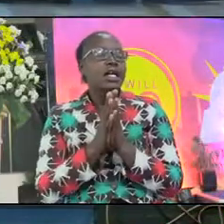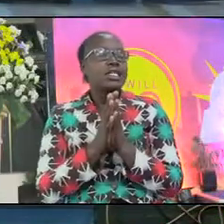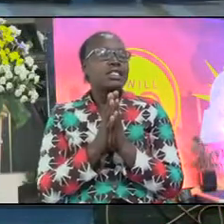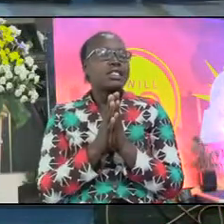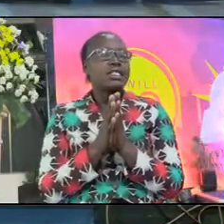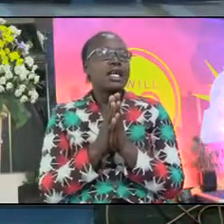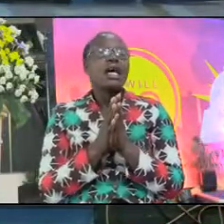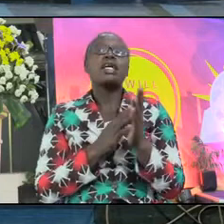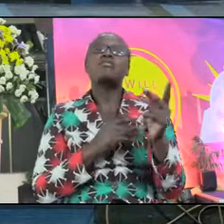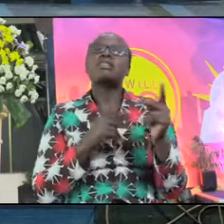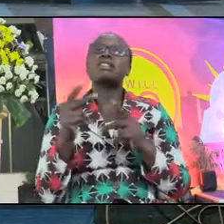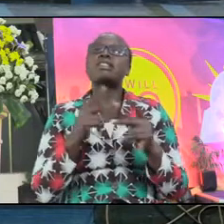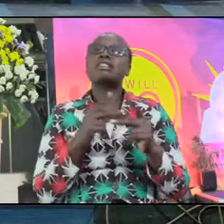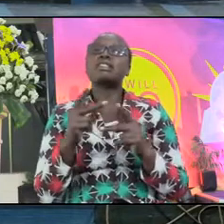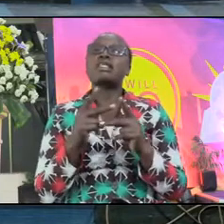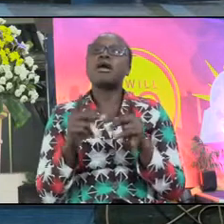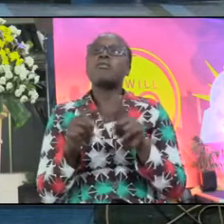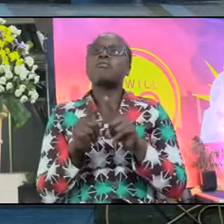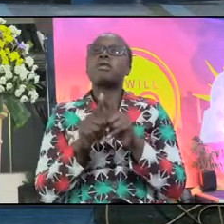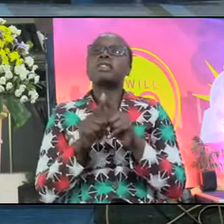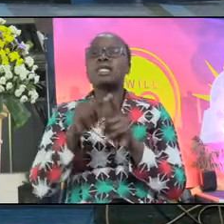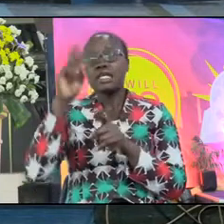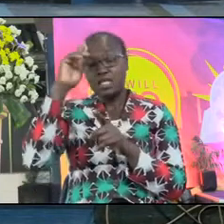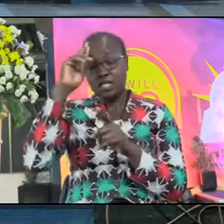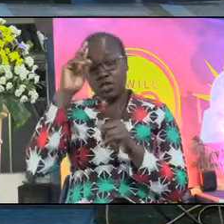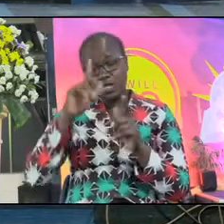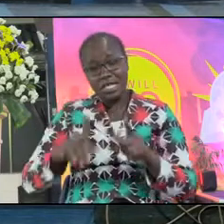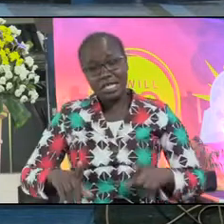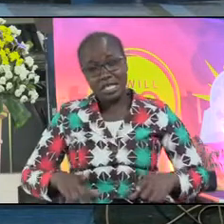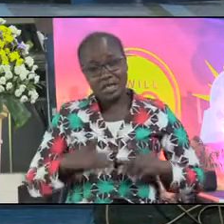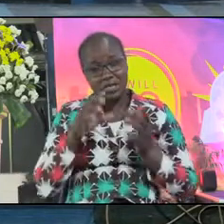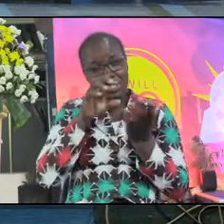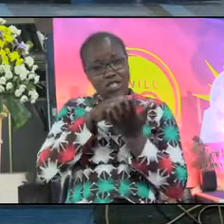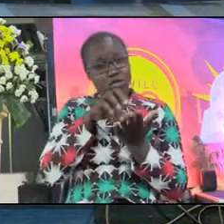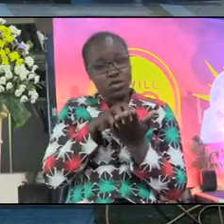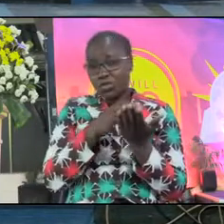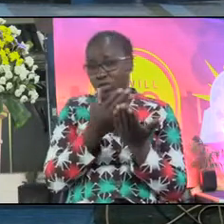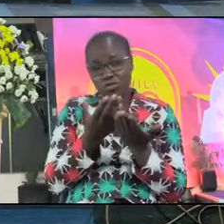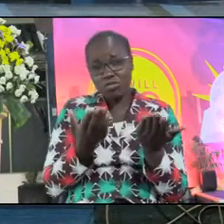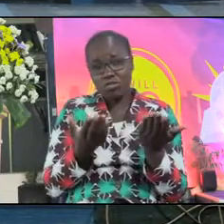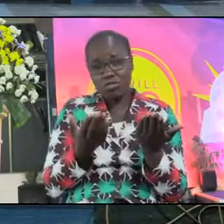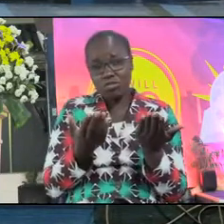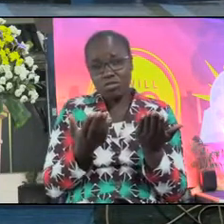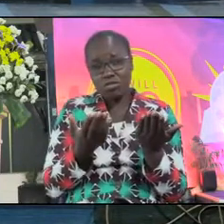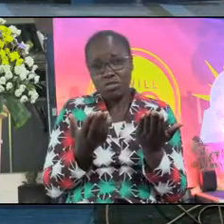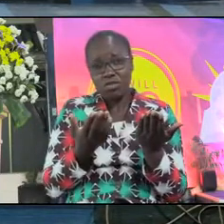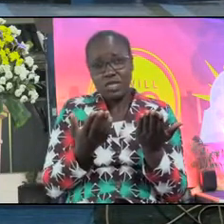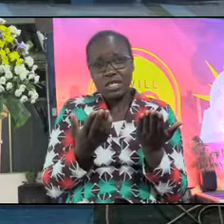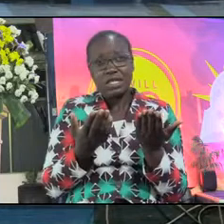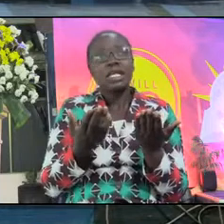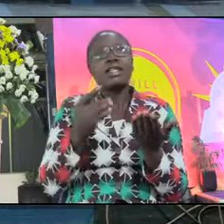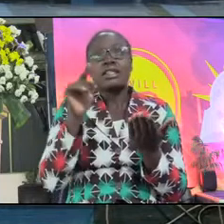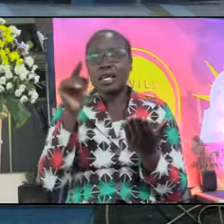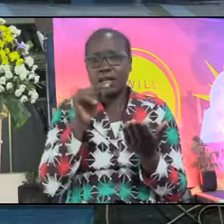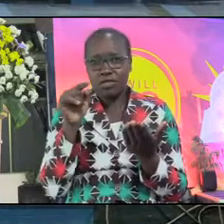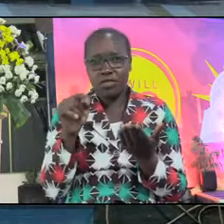up being the very same reason they survived the situation?